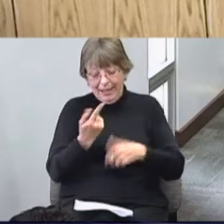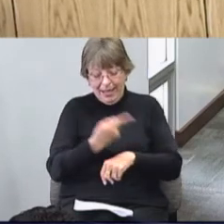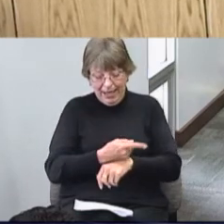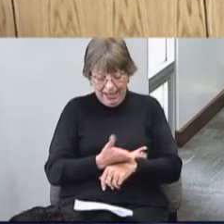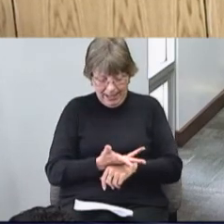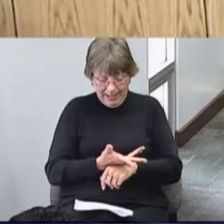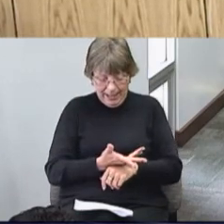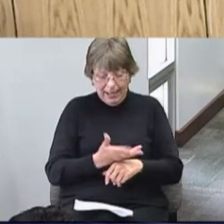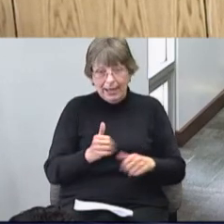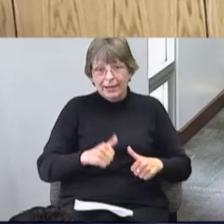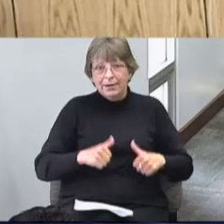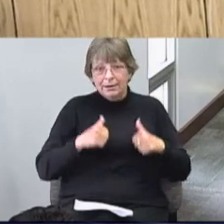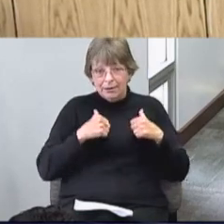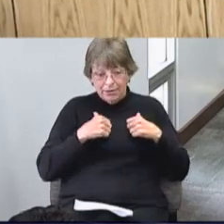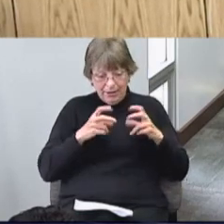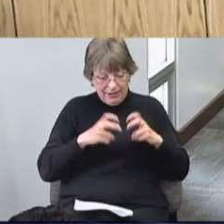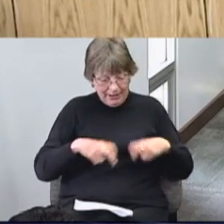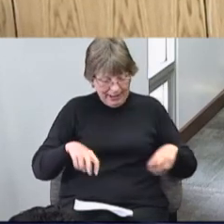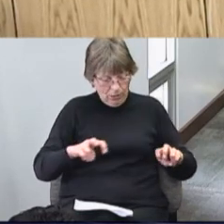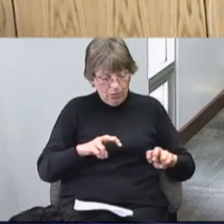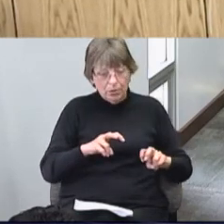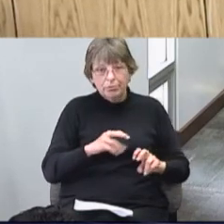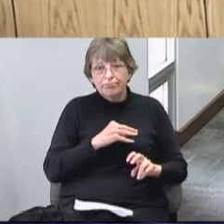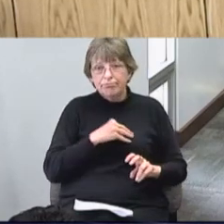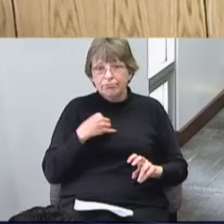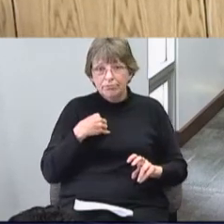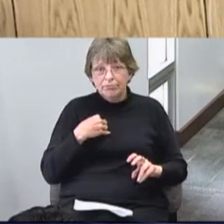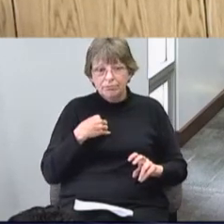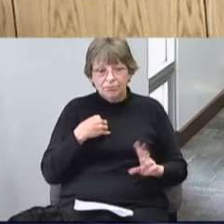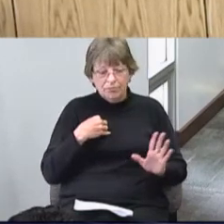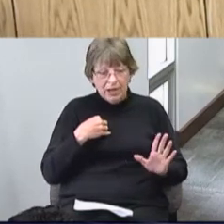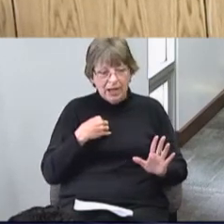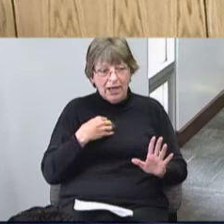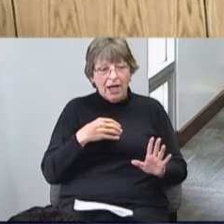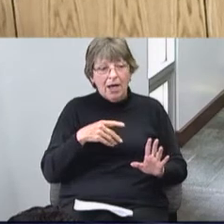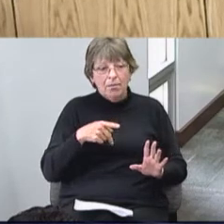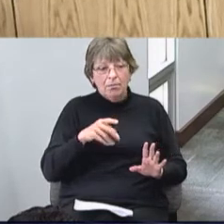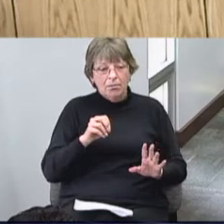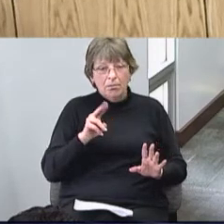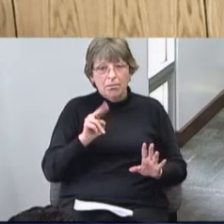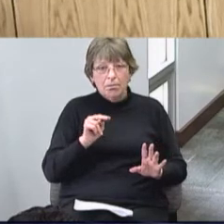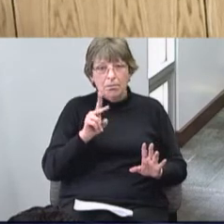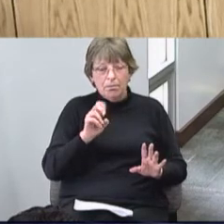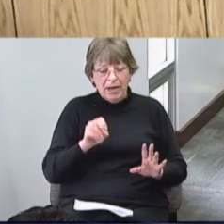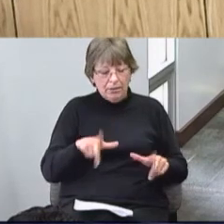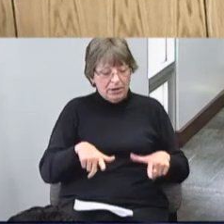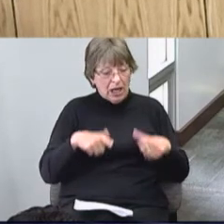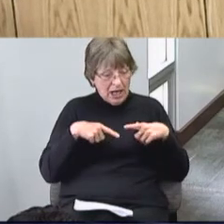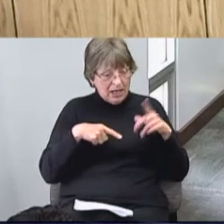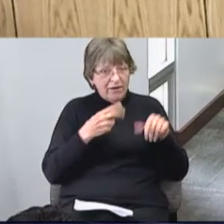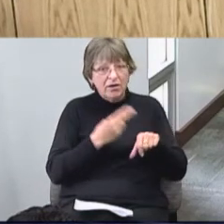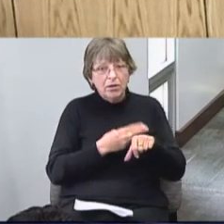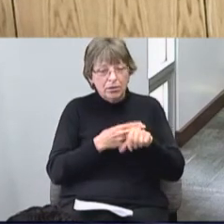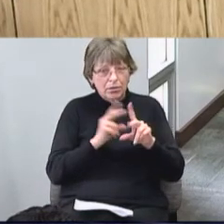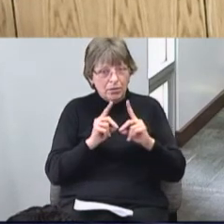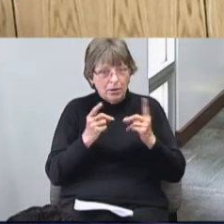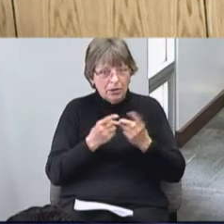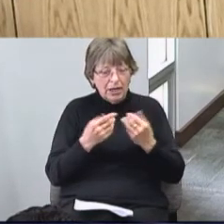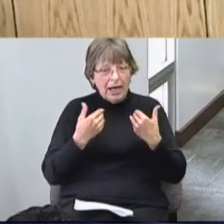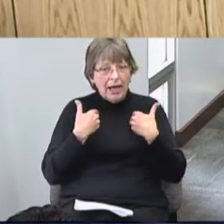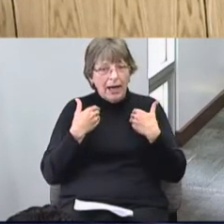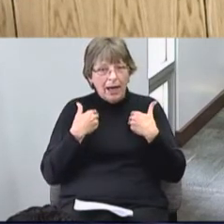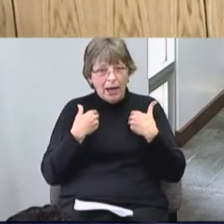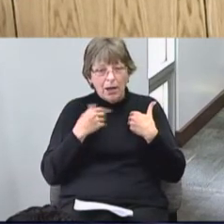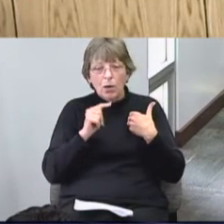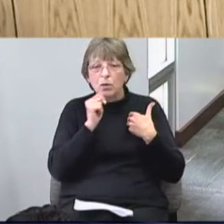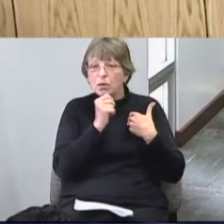It's addressed to Hutchinson City Council members. I am Laverne Pounds. I reside in the Houston Whiteside District. I also own the duplex at 6